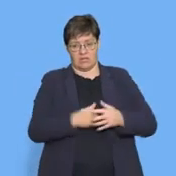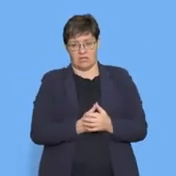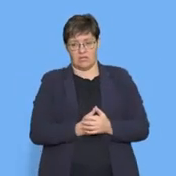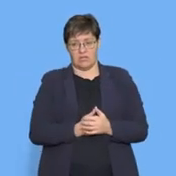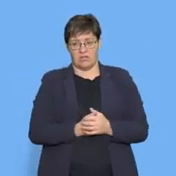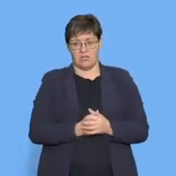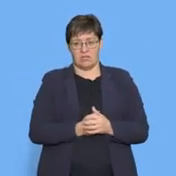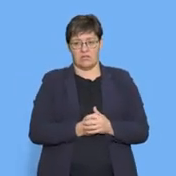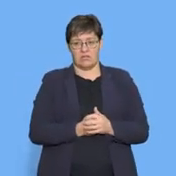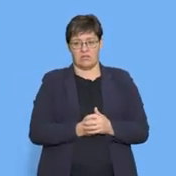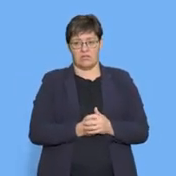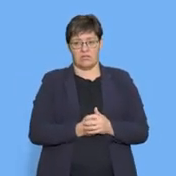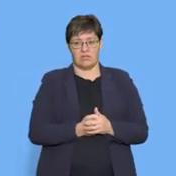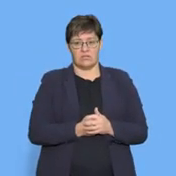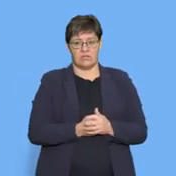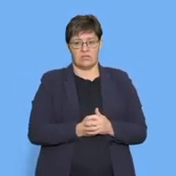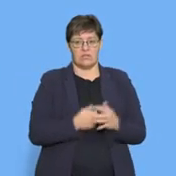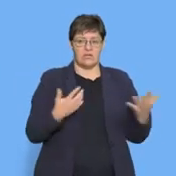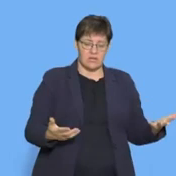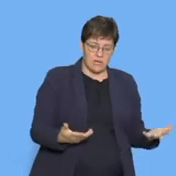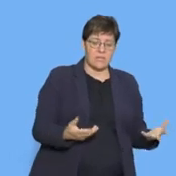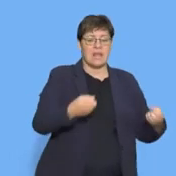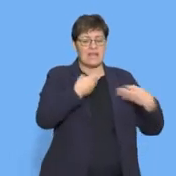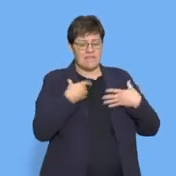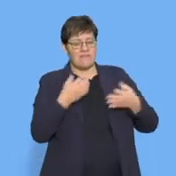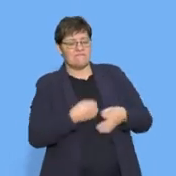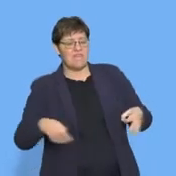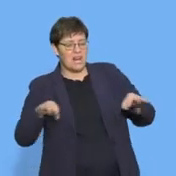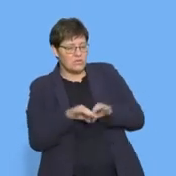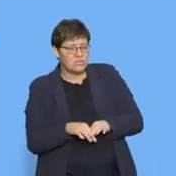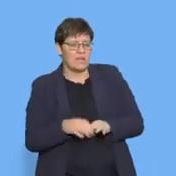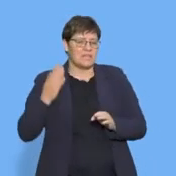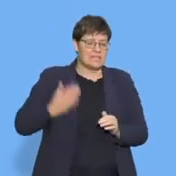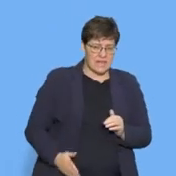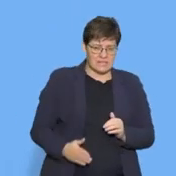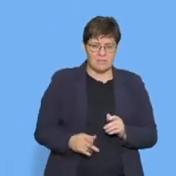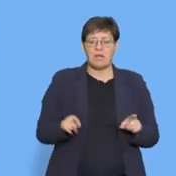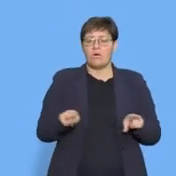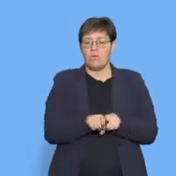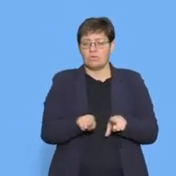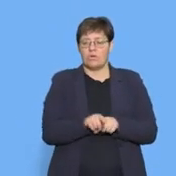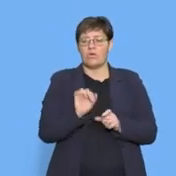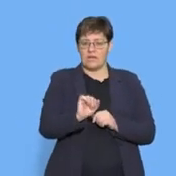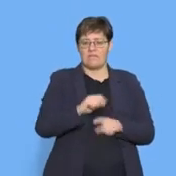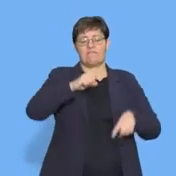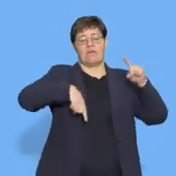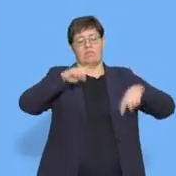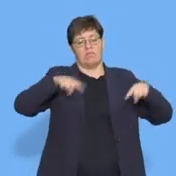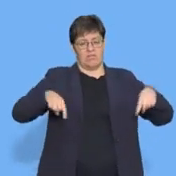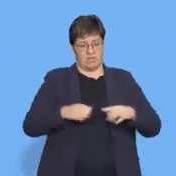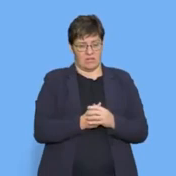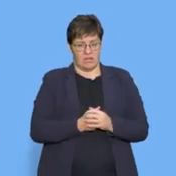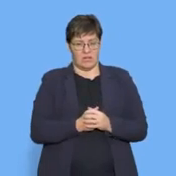no numbers in it, there's variables. They haven't given us the values of the angles and the sides, but they've given us